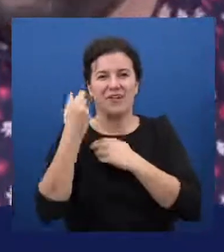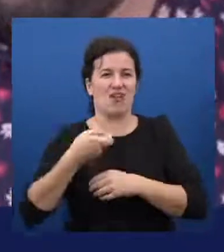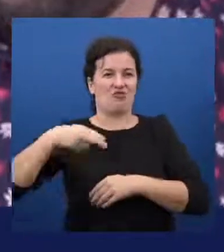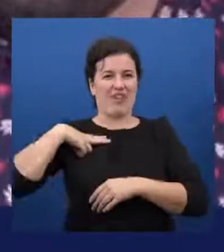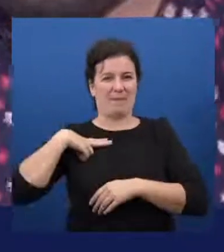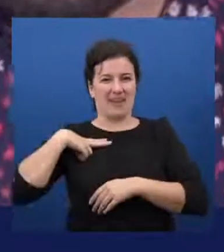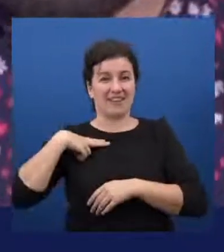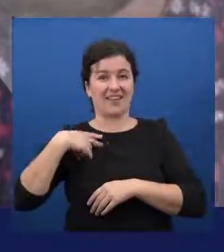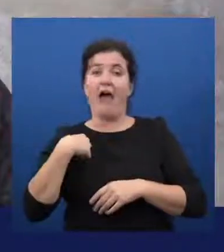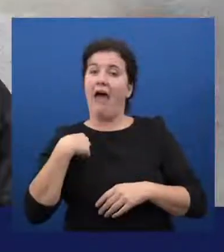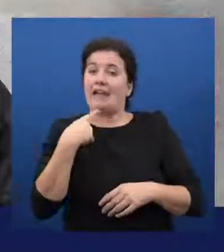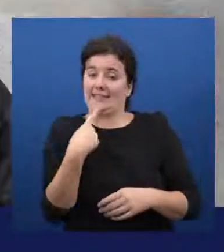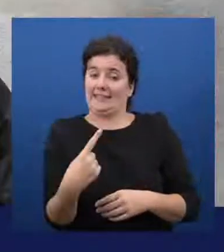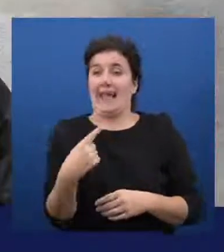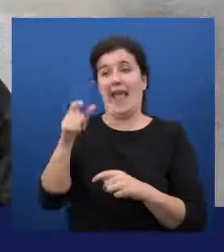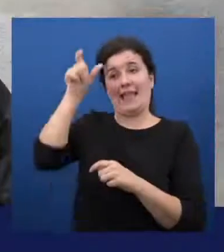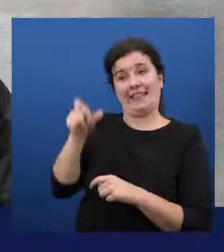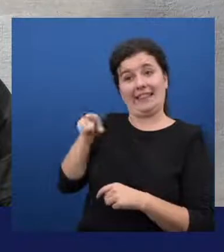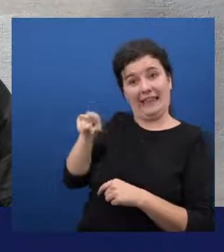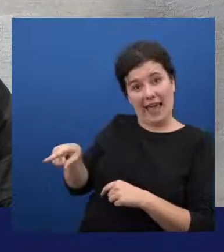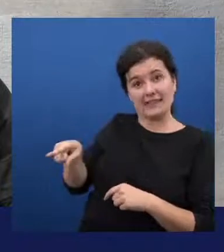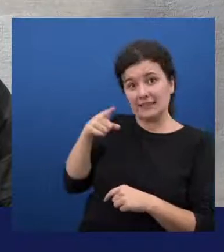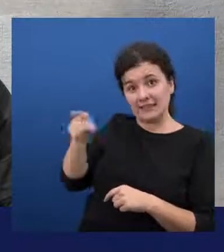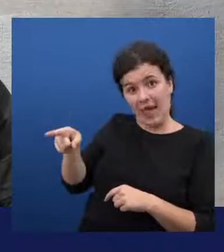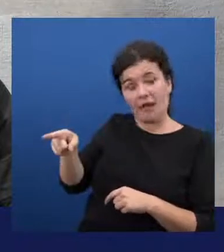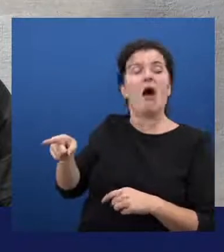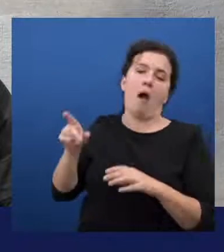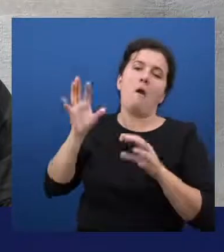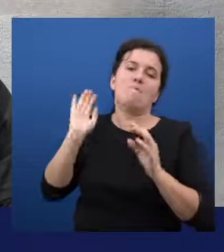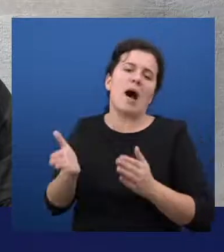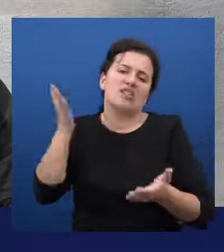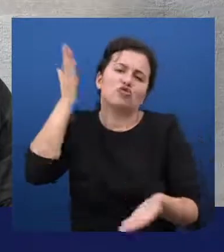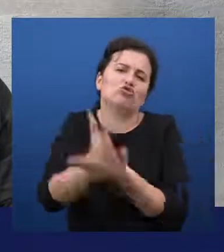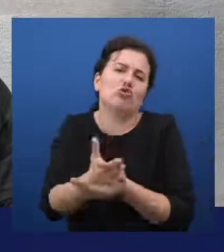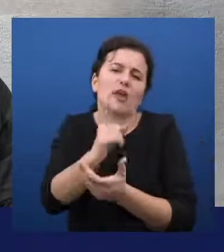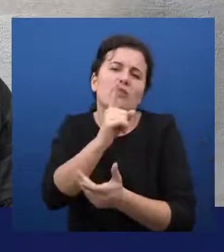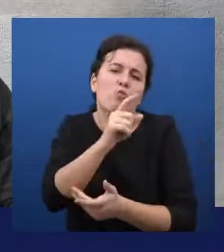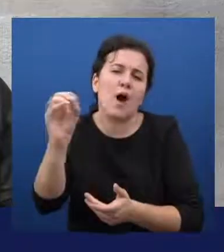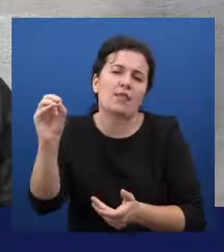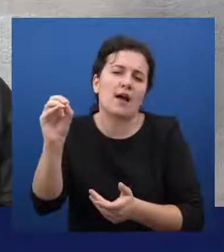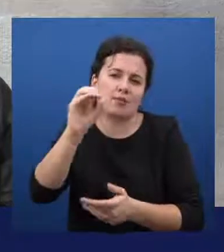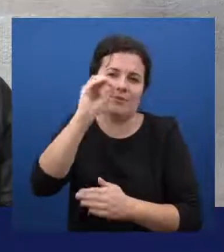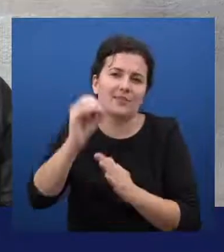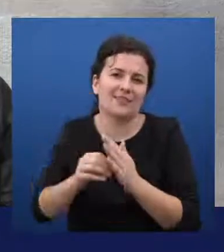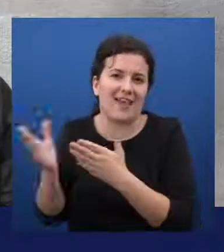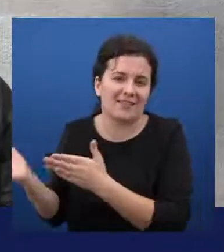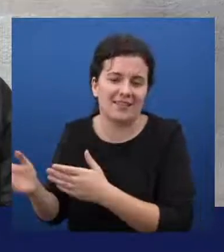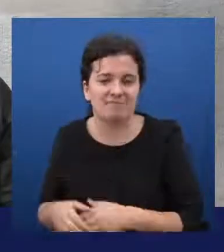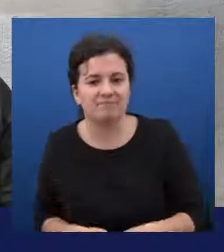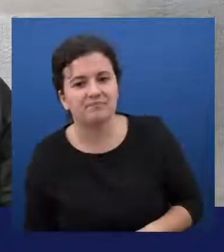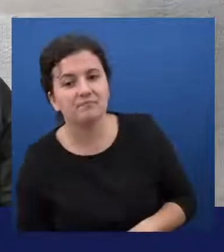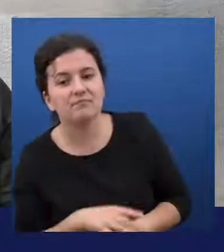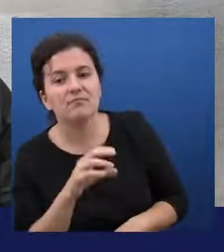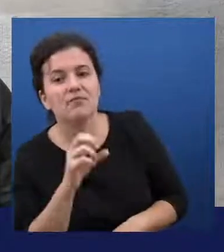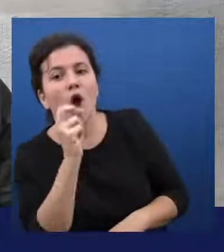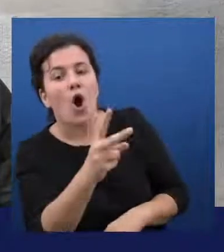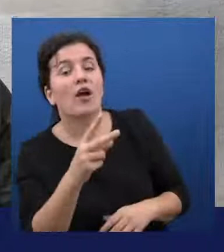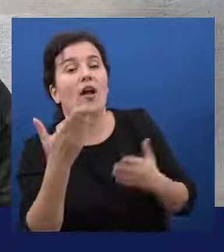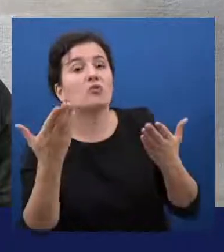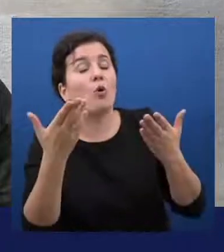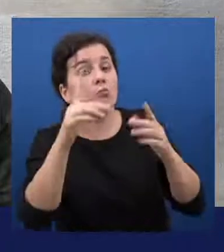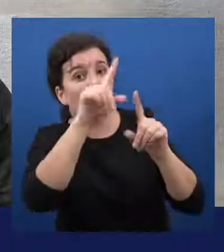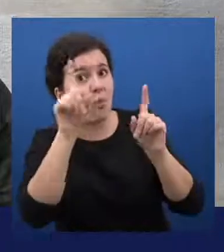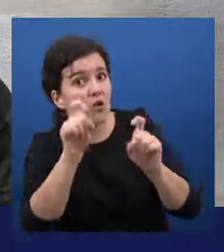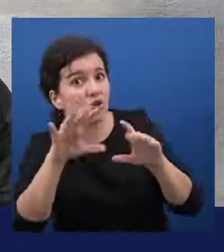AI on a daily basis. How do you, for example, combat bias in your datasets? Yeah, that's a good question. I